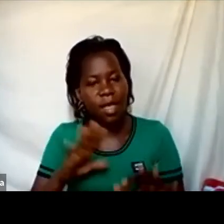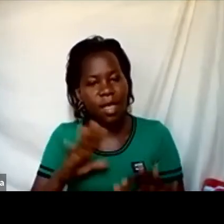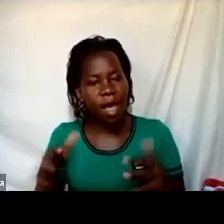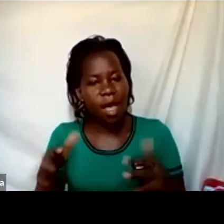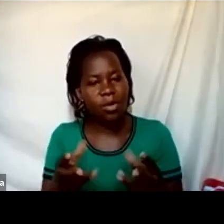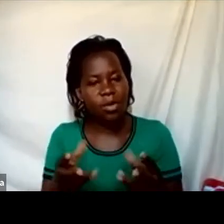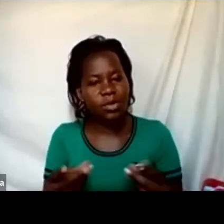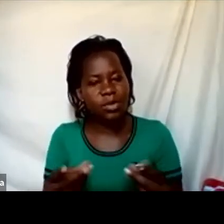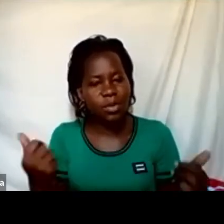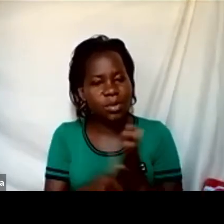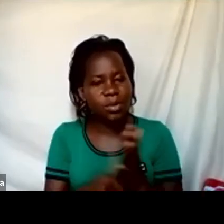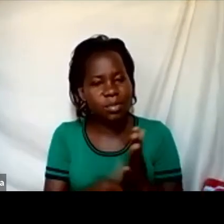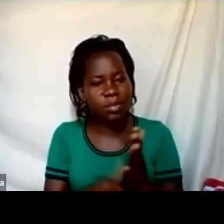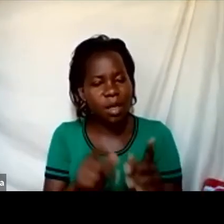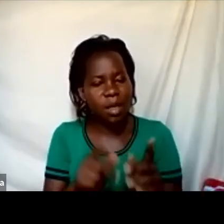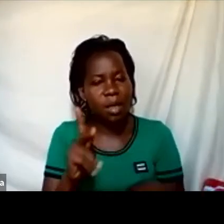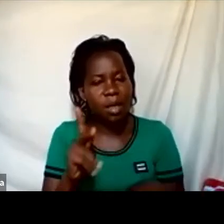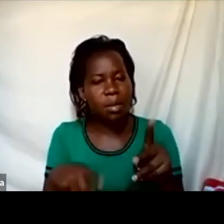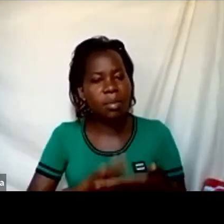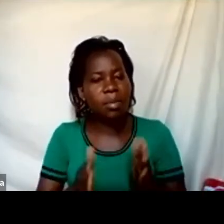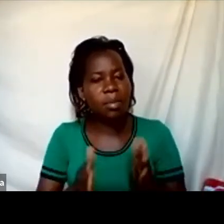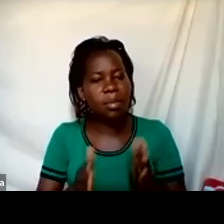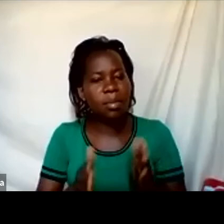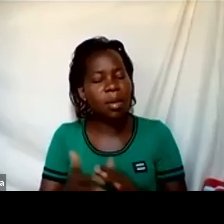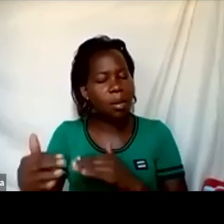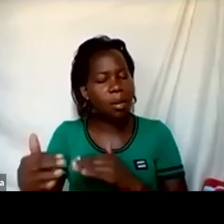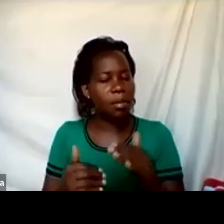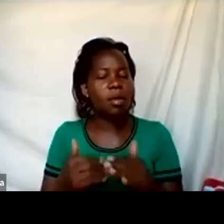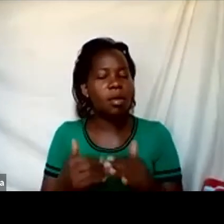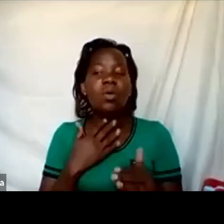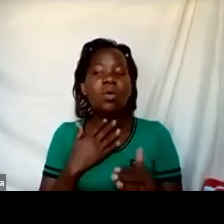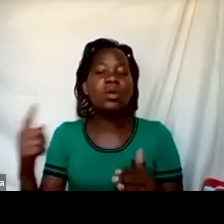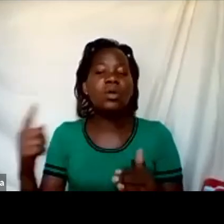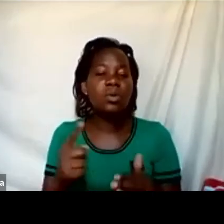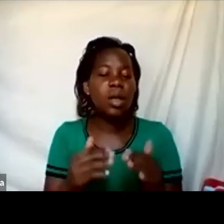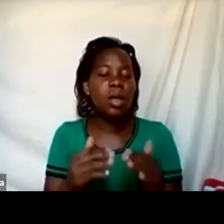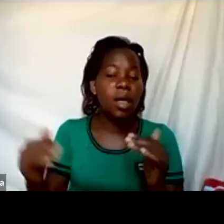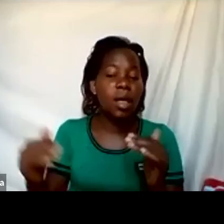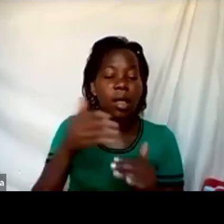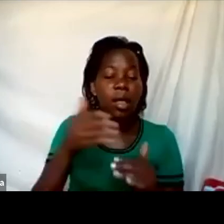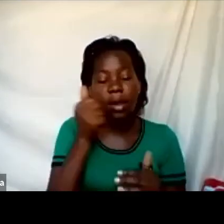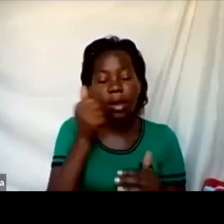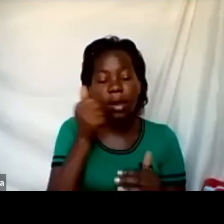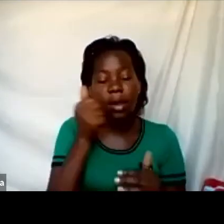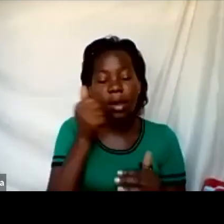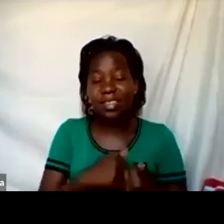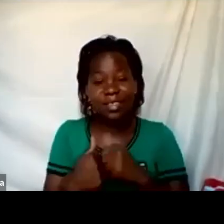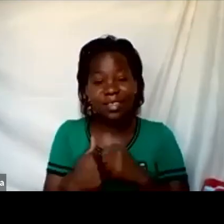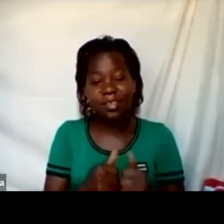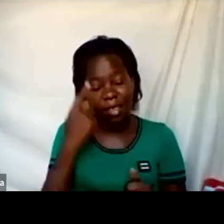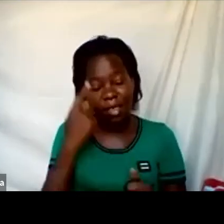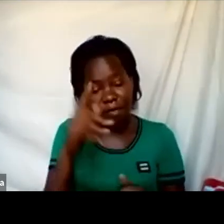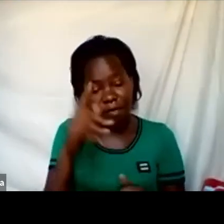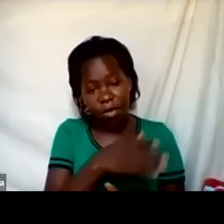want to partner in early stages? That's a classic entrepreneurship challenge, not just for Maggie. Everyone will tell you